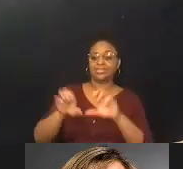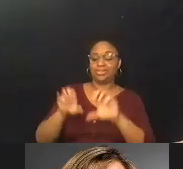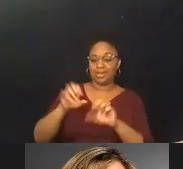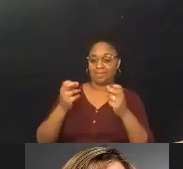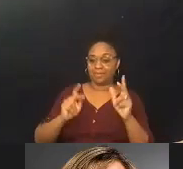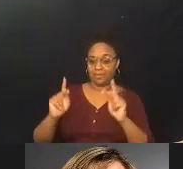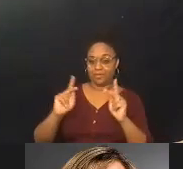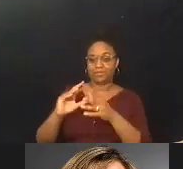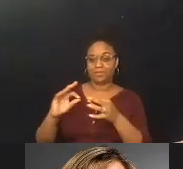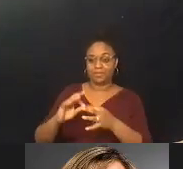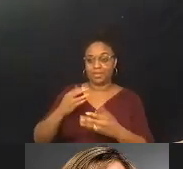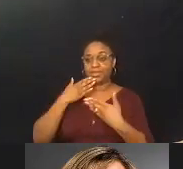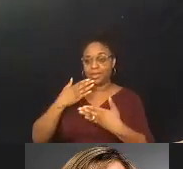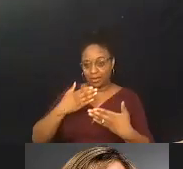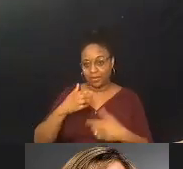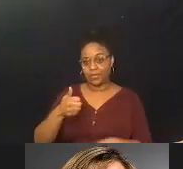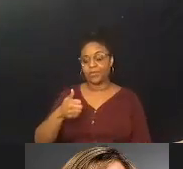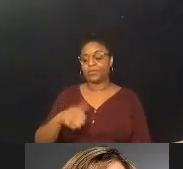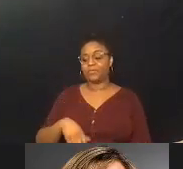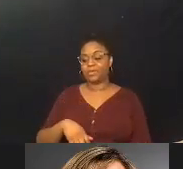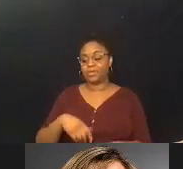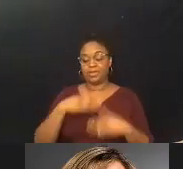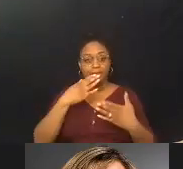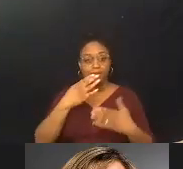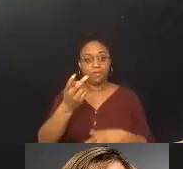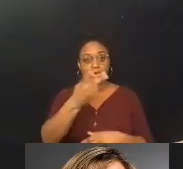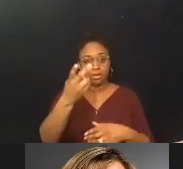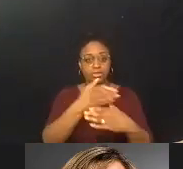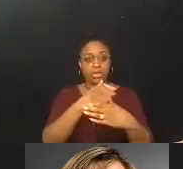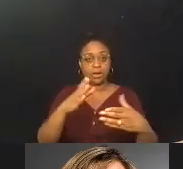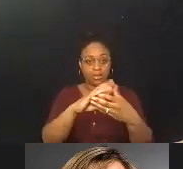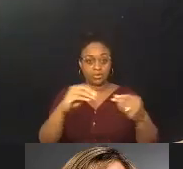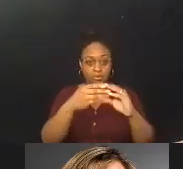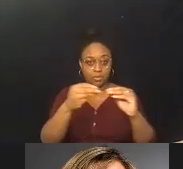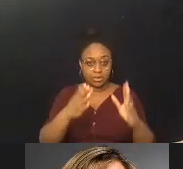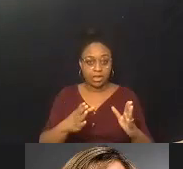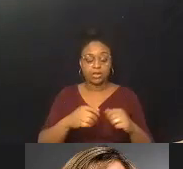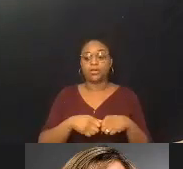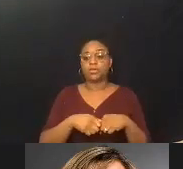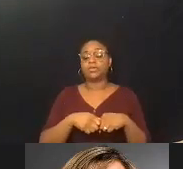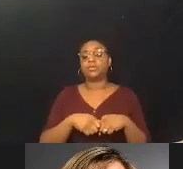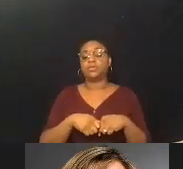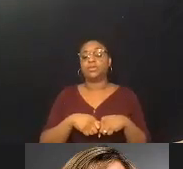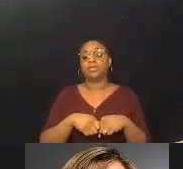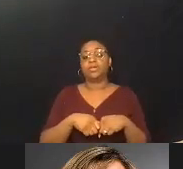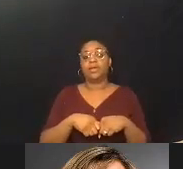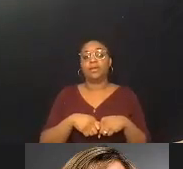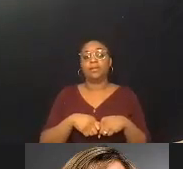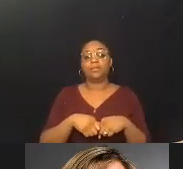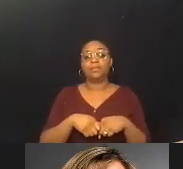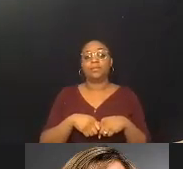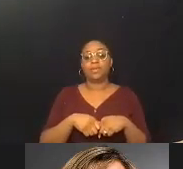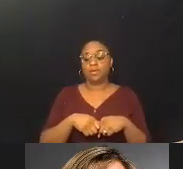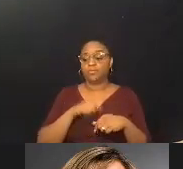Appreciations for what you had shared as storytellers. And I thank the storytellers, our guests, for sharing a little bit about